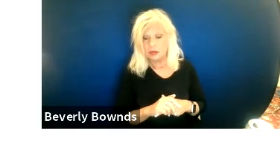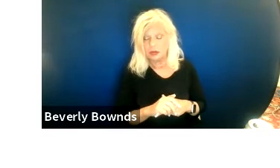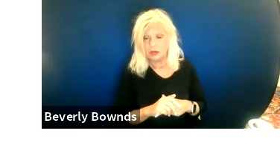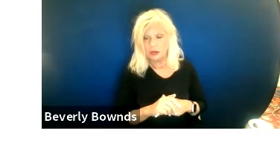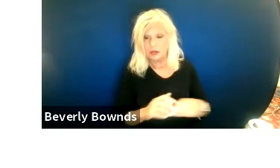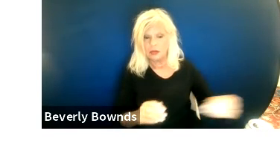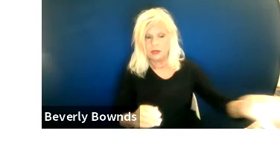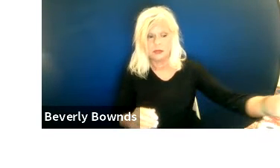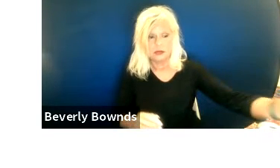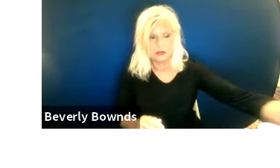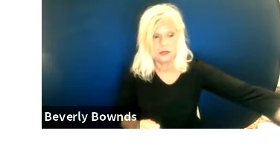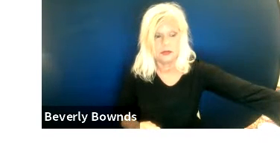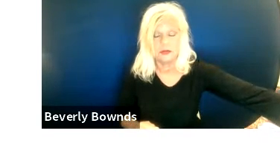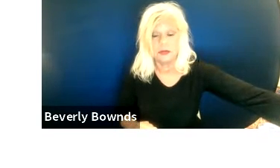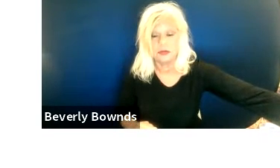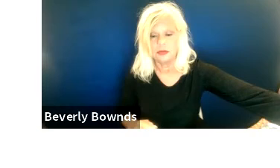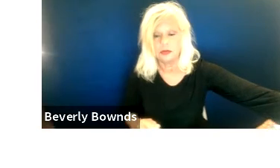in a way, a behavioral nudge to